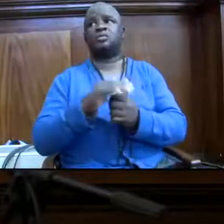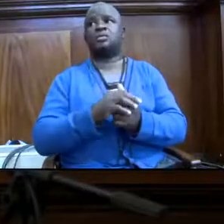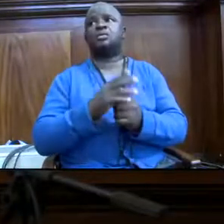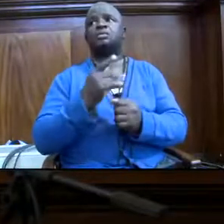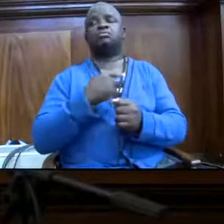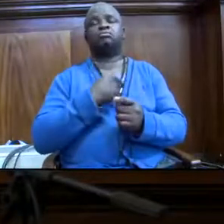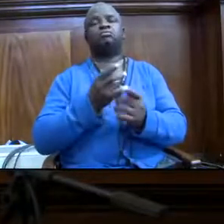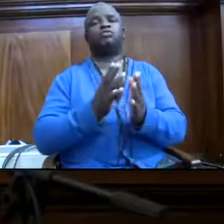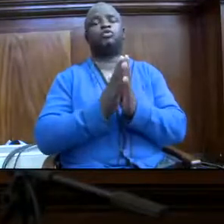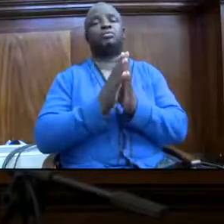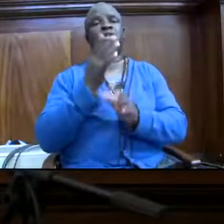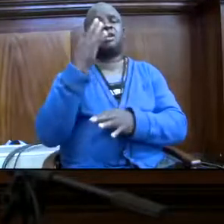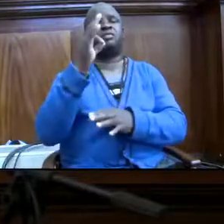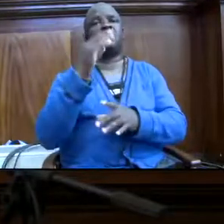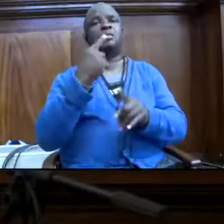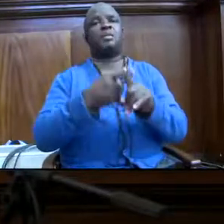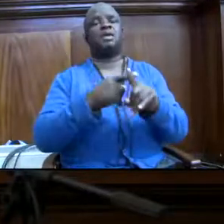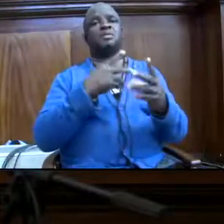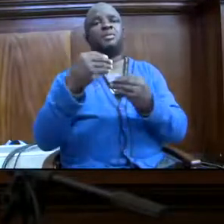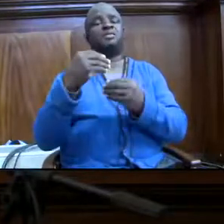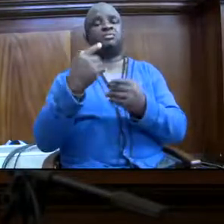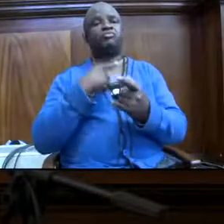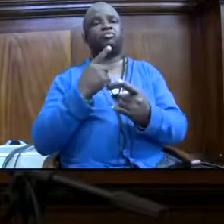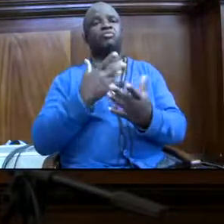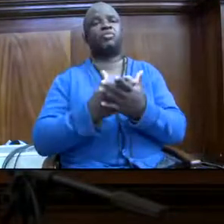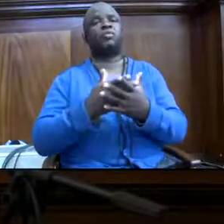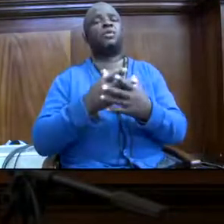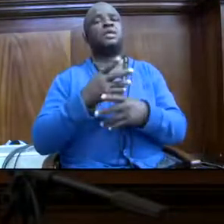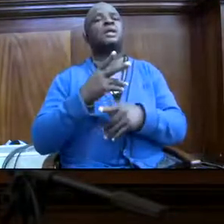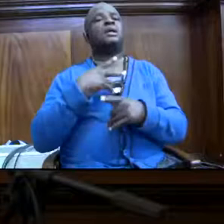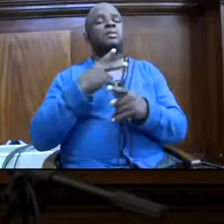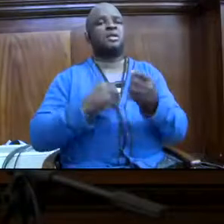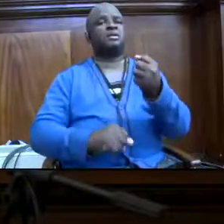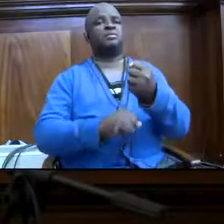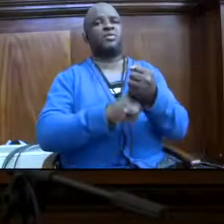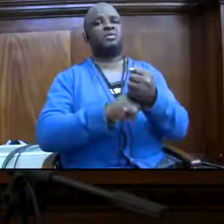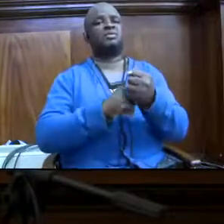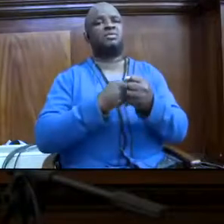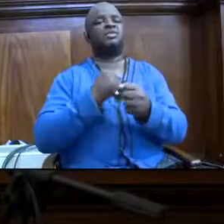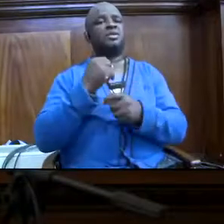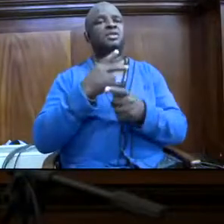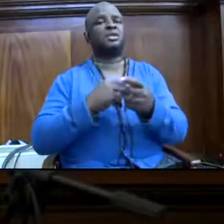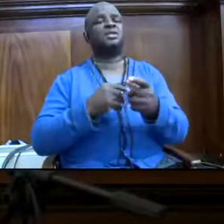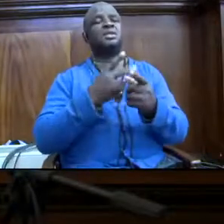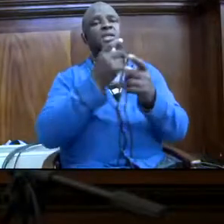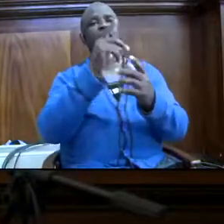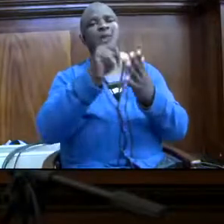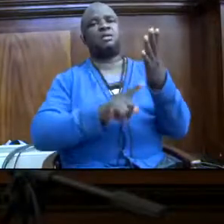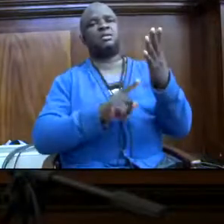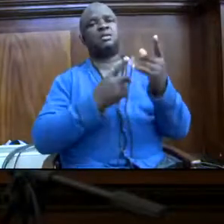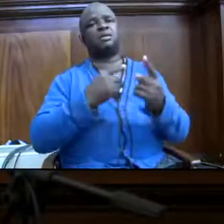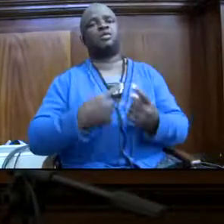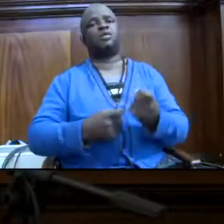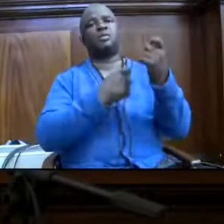government and business to heat our demands also outlined in these pages below